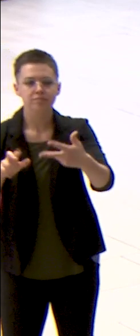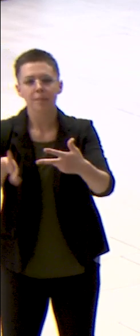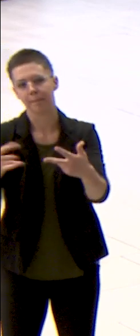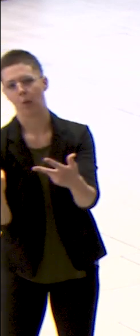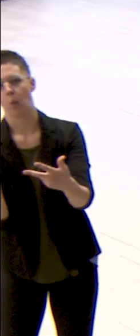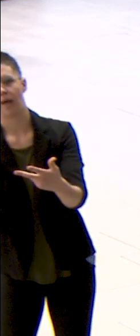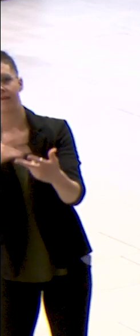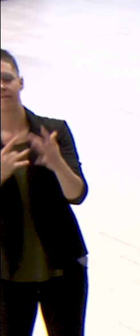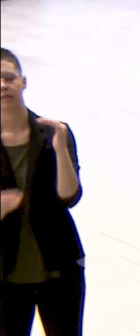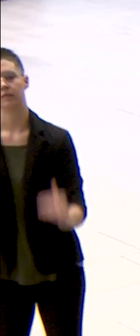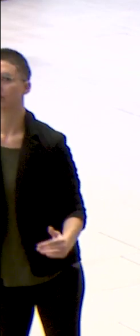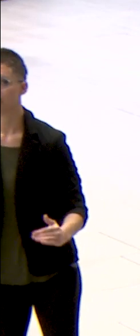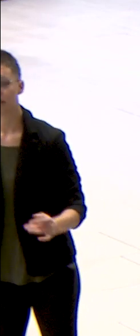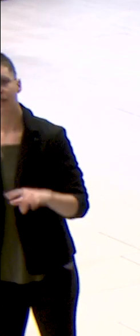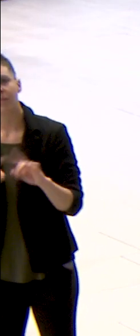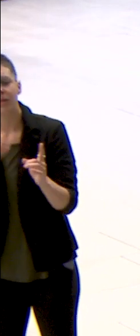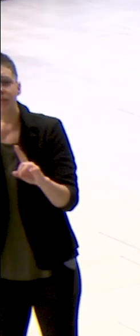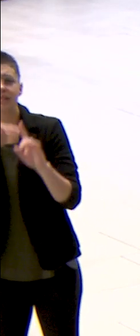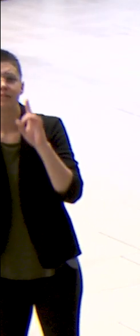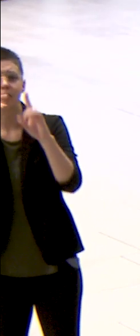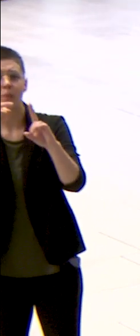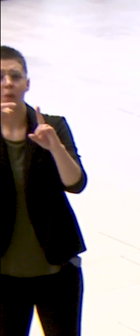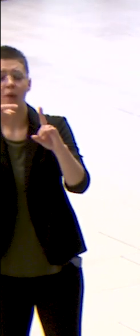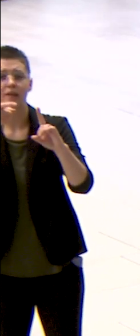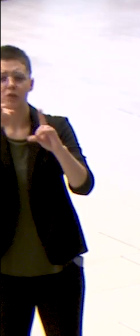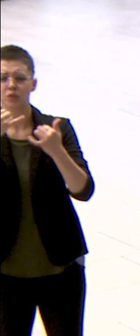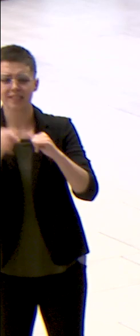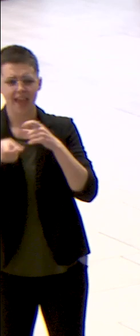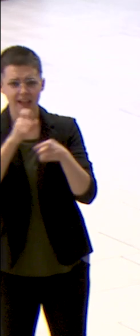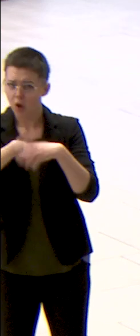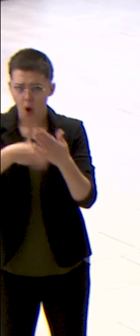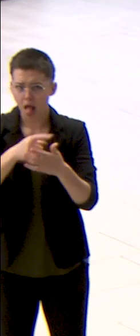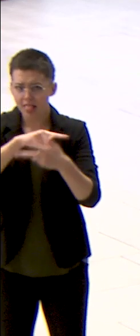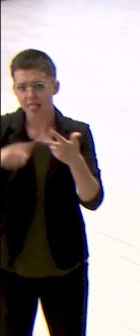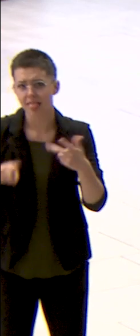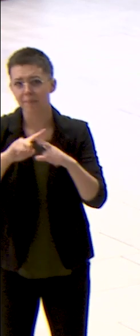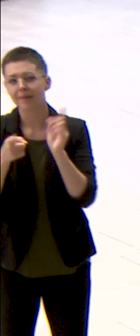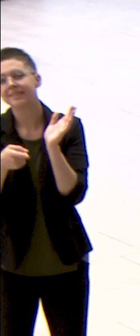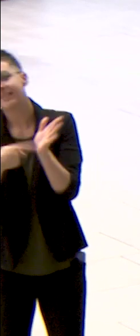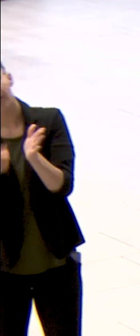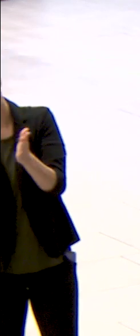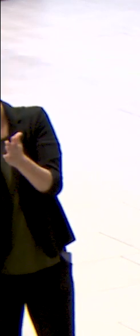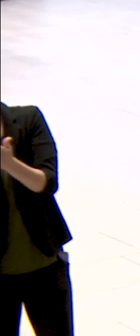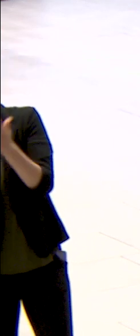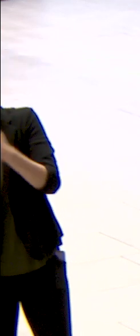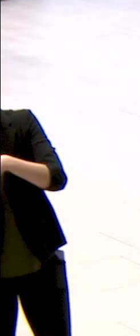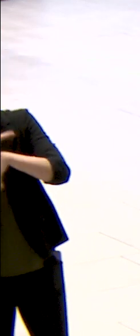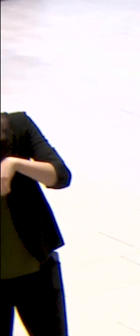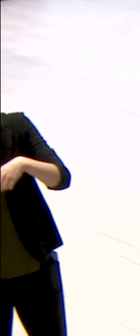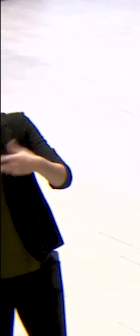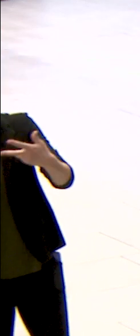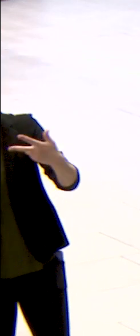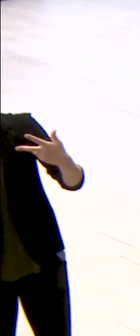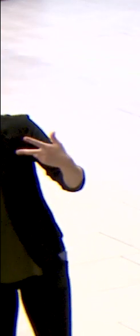disbalanced. But the big picture, the macro, is that you are handling all of it. But there's days you're going to feel better at portions